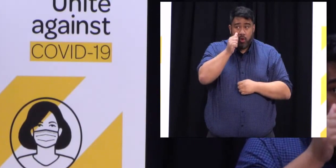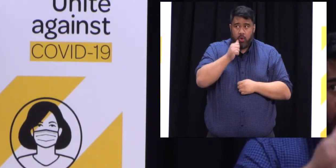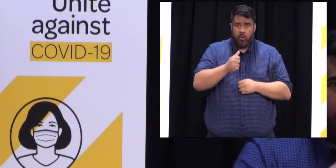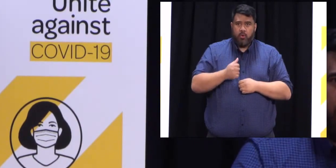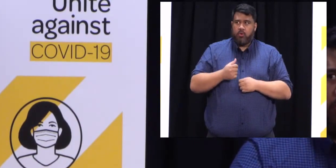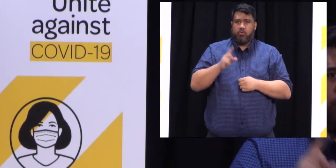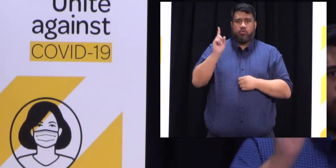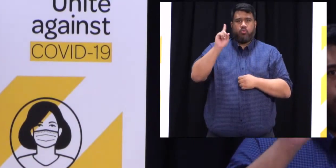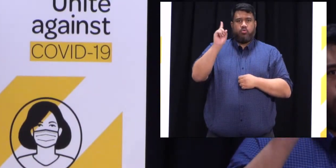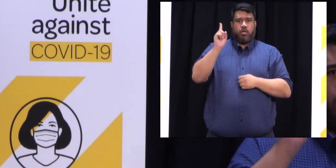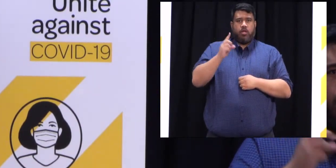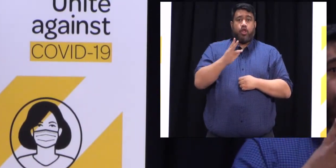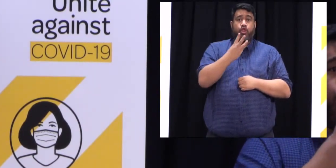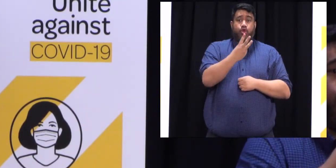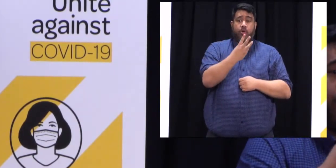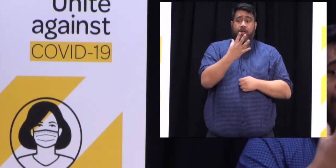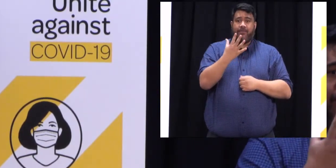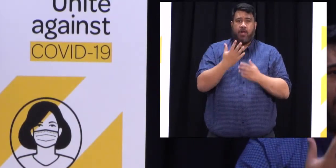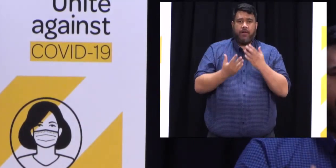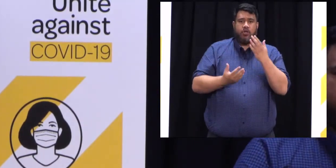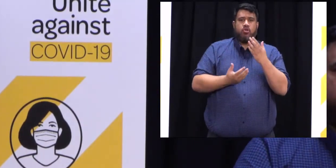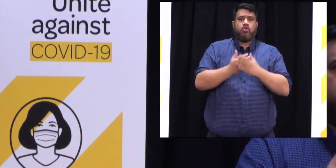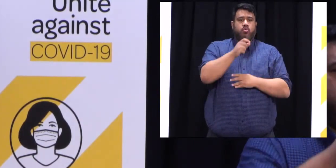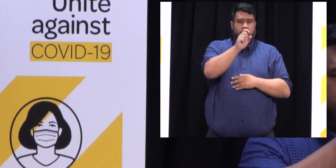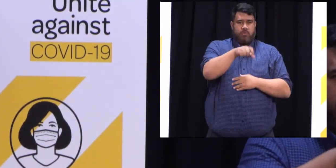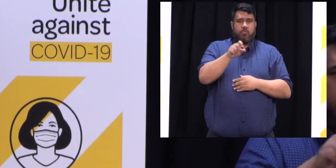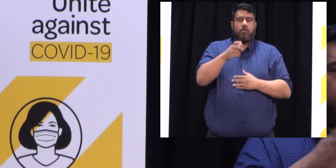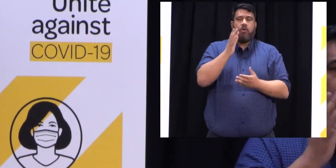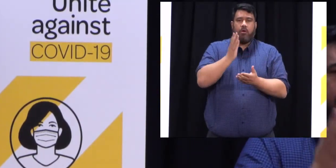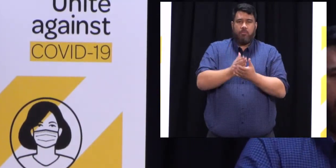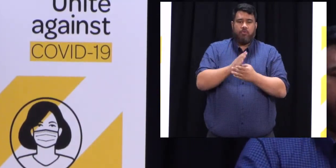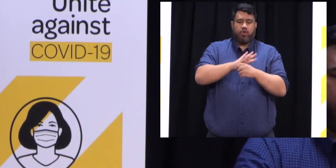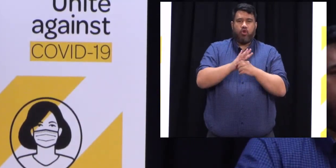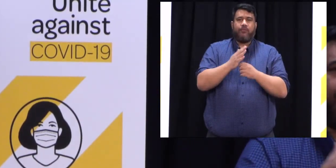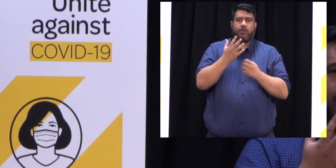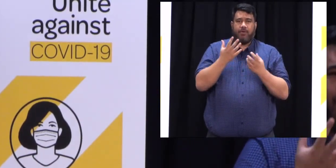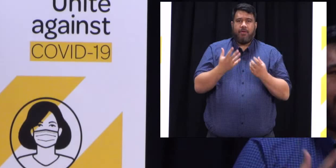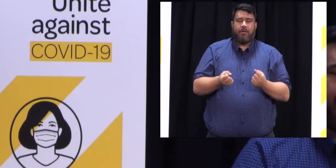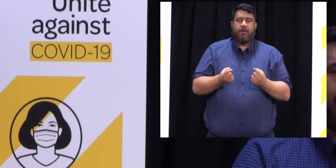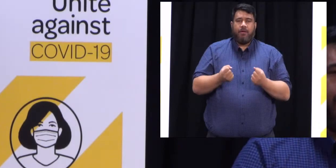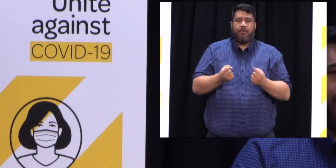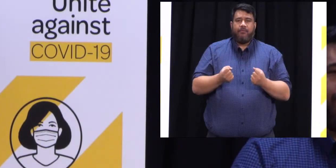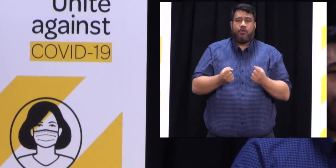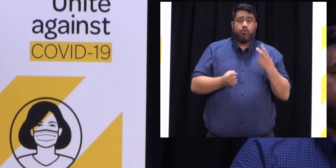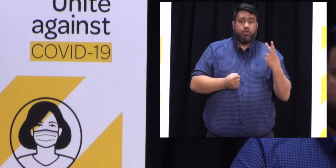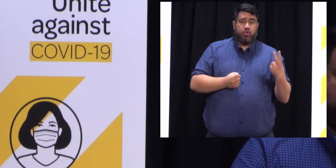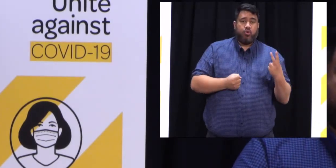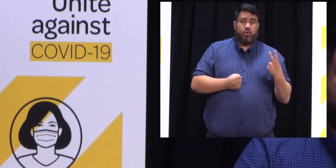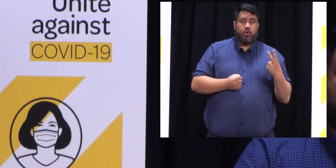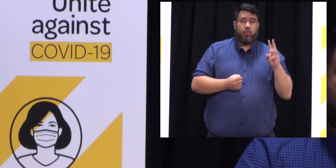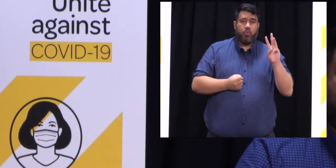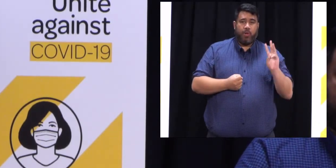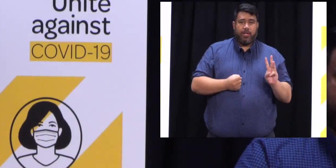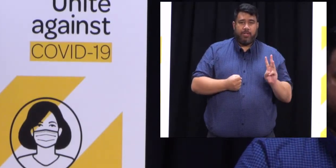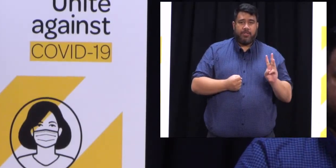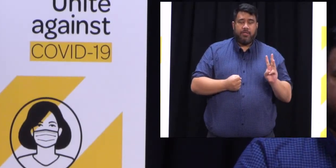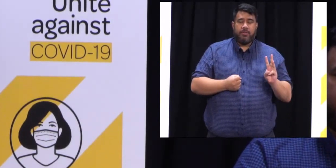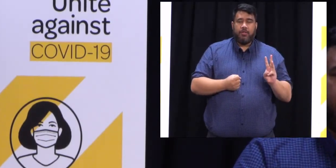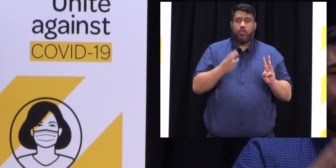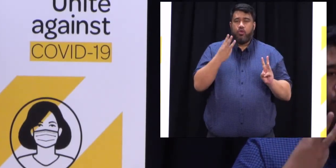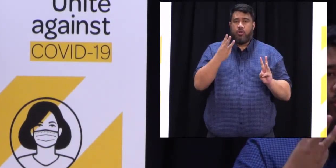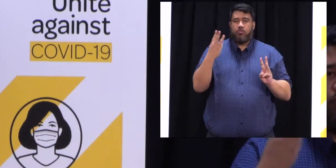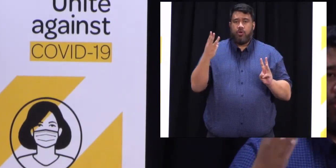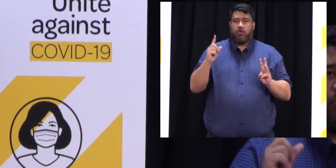cases reported today, 33 in Auckland and 2 in Wellington, bringing the outbreak to 107 cases